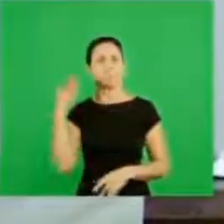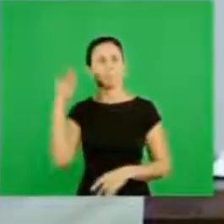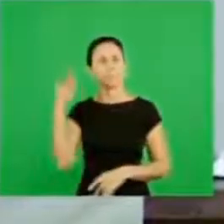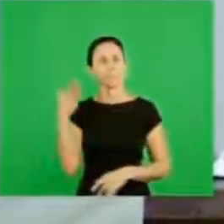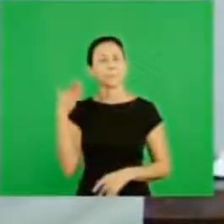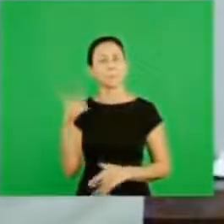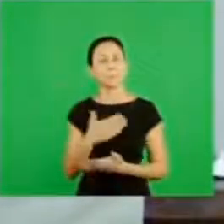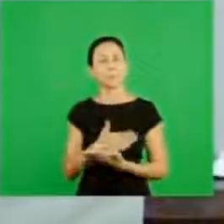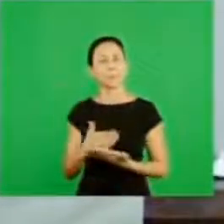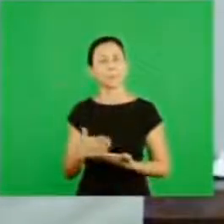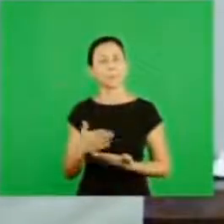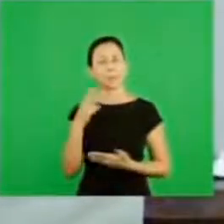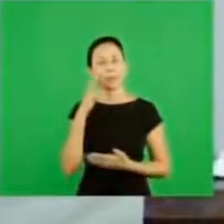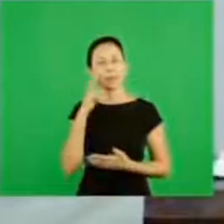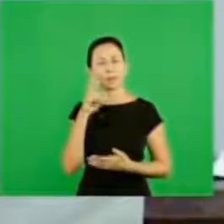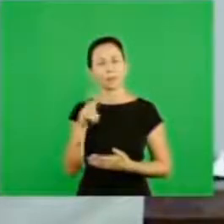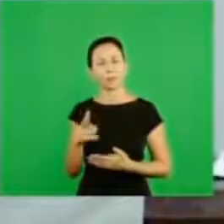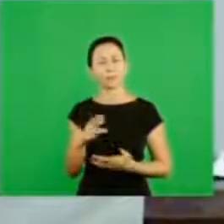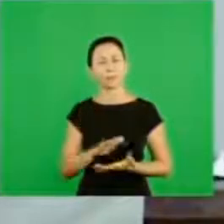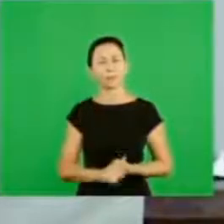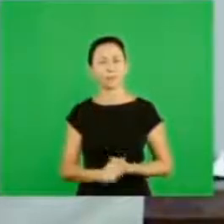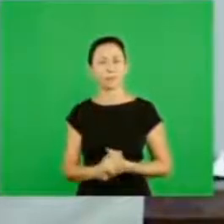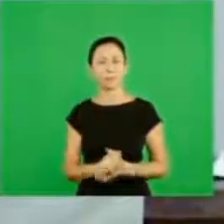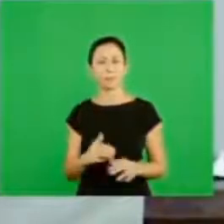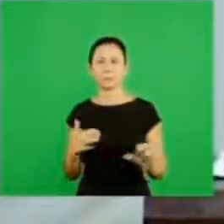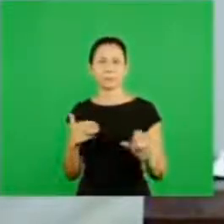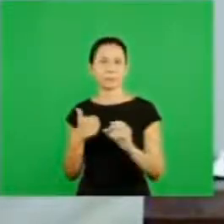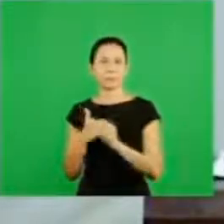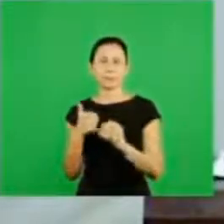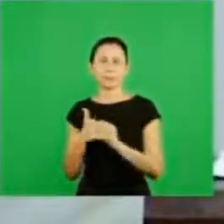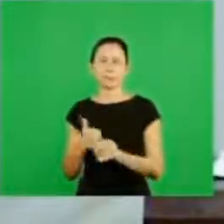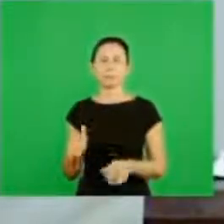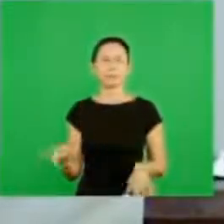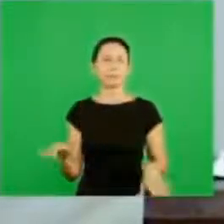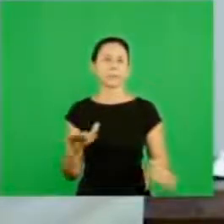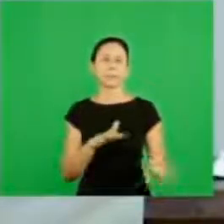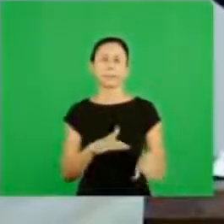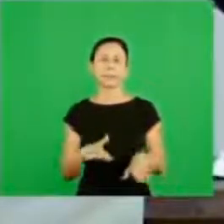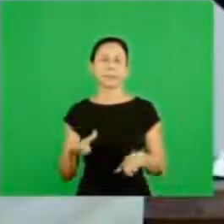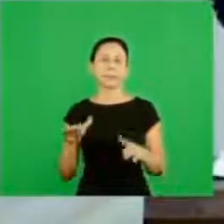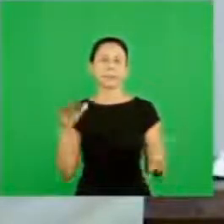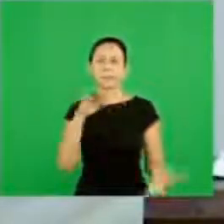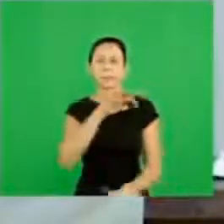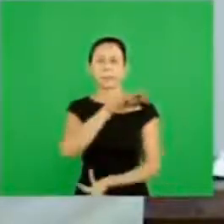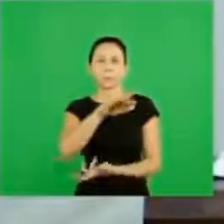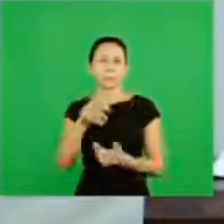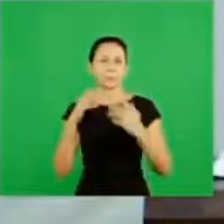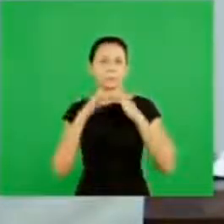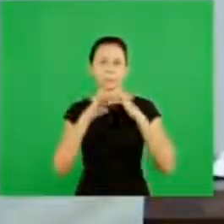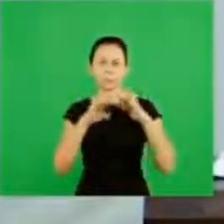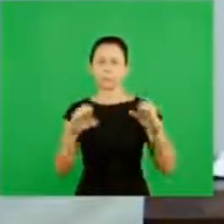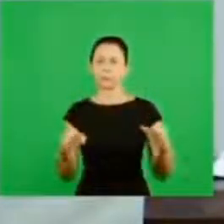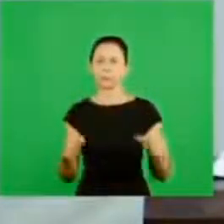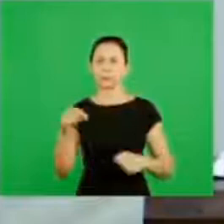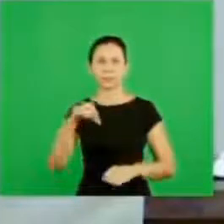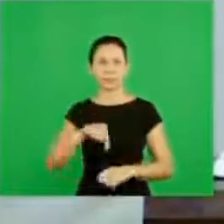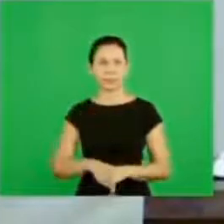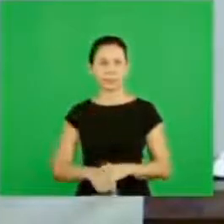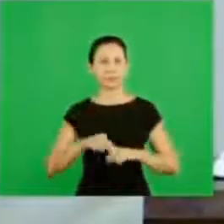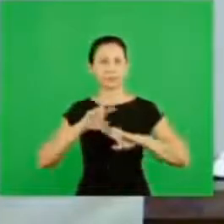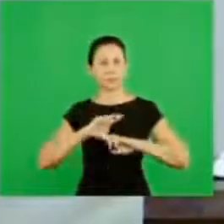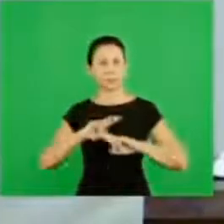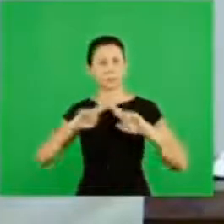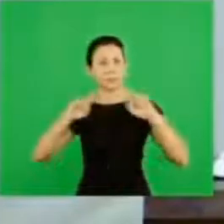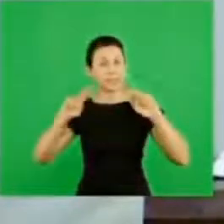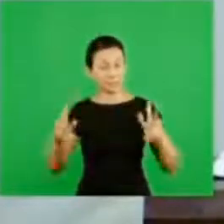I want something different. And we started to see a Christianity that was a new, you